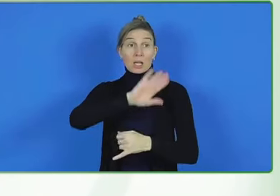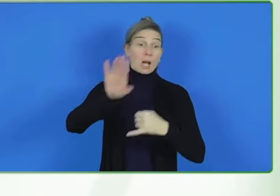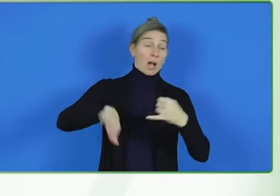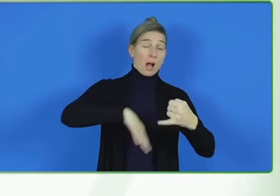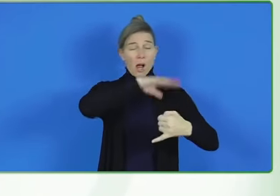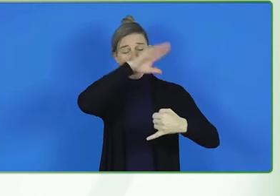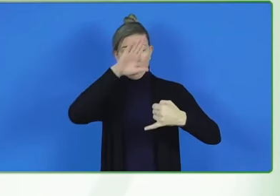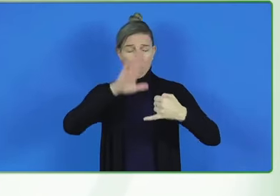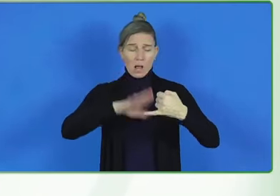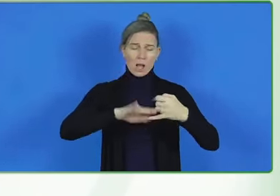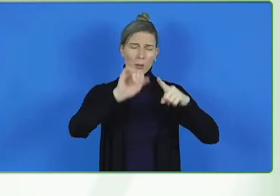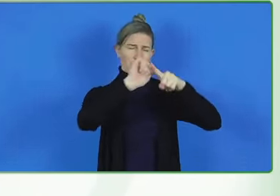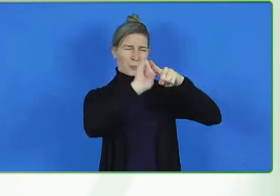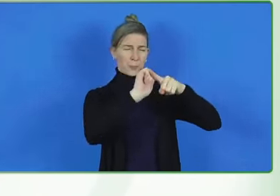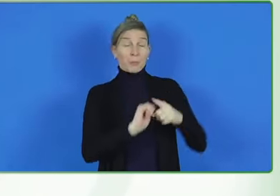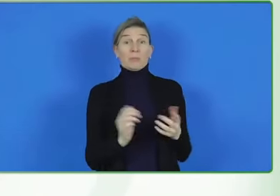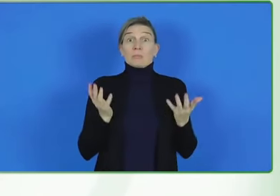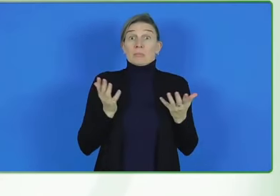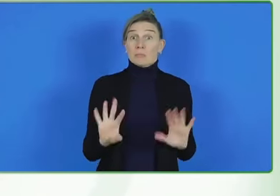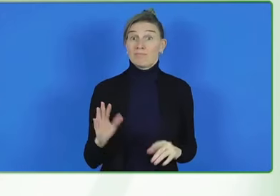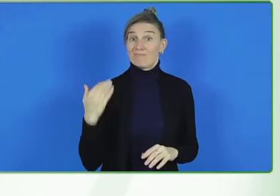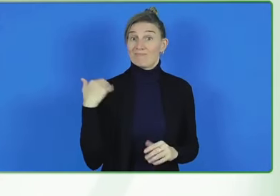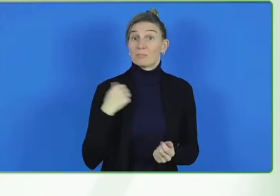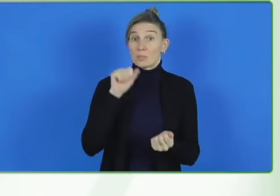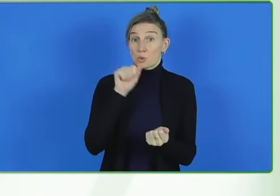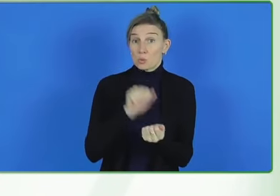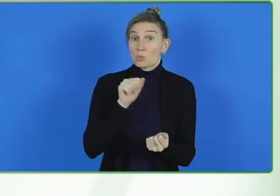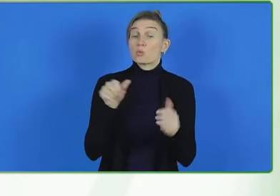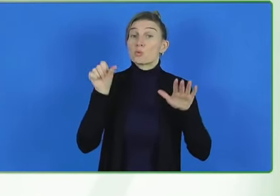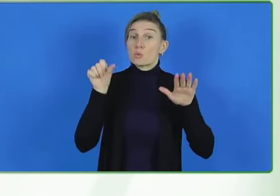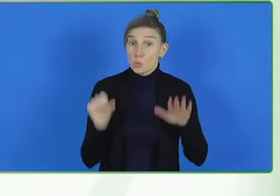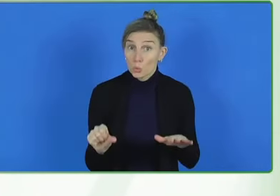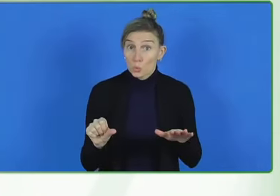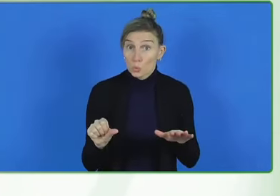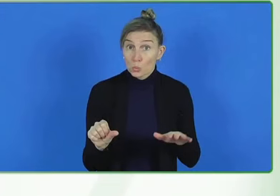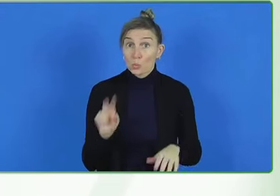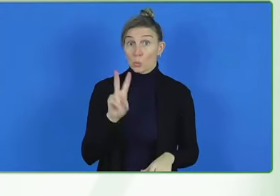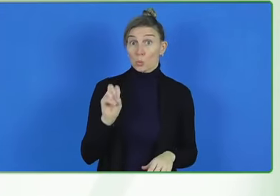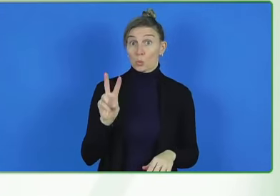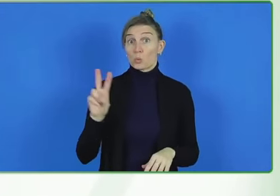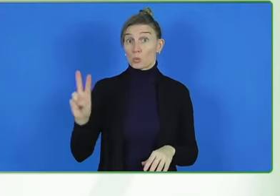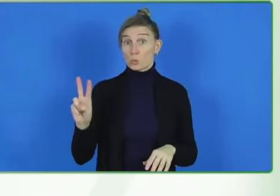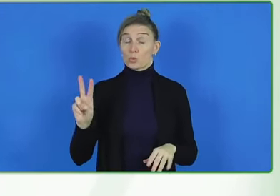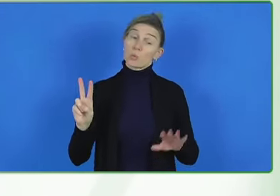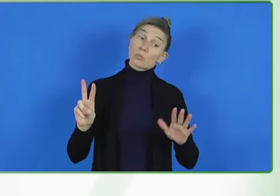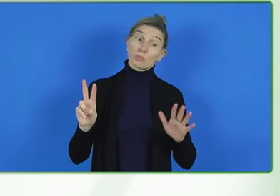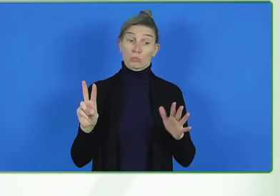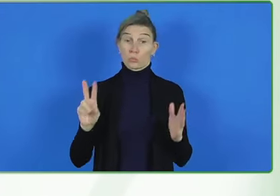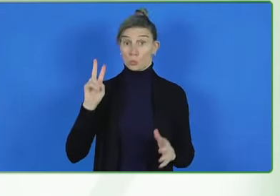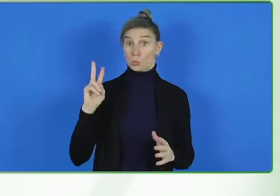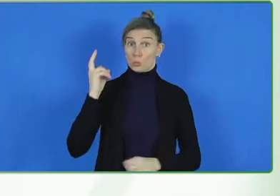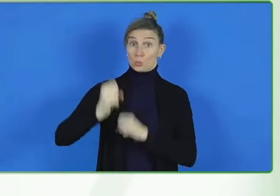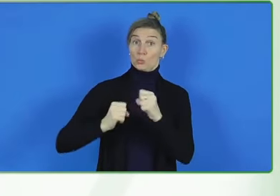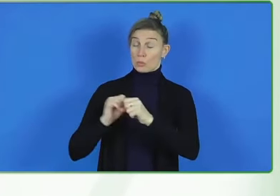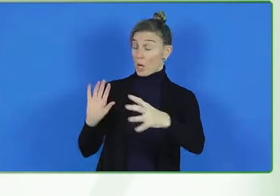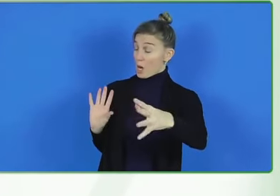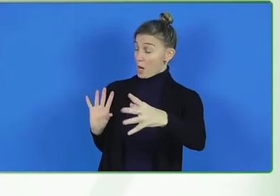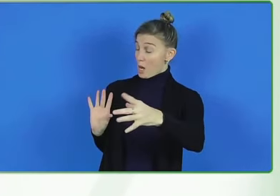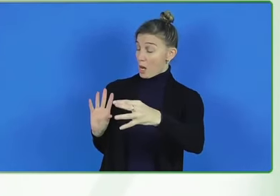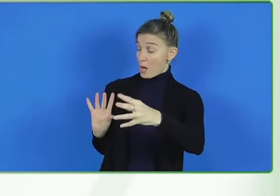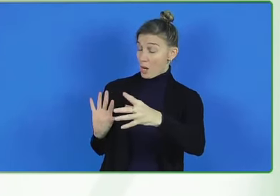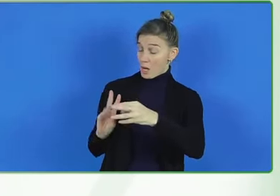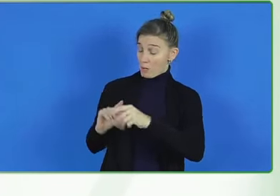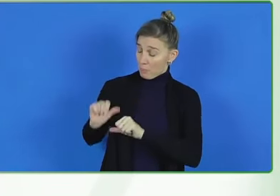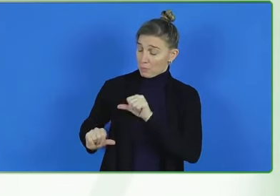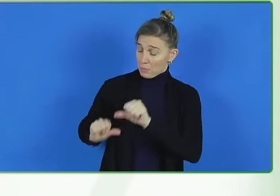published in June 2022. So it took about 2 years to develop this standard.